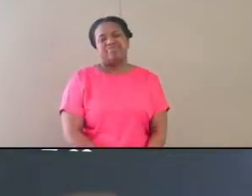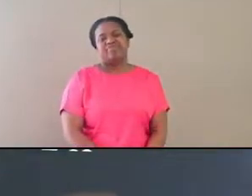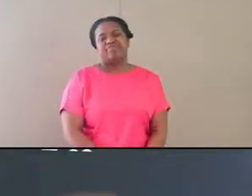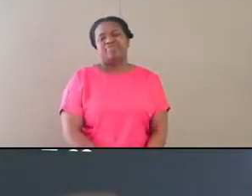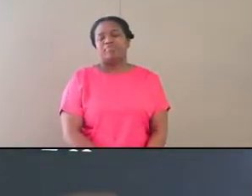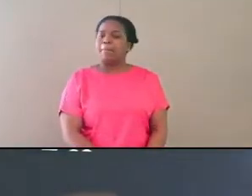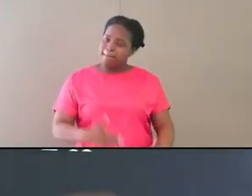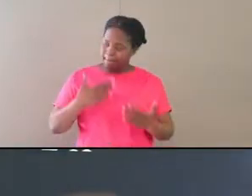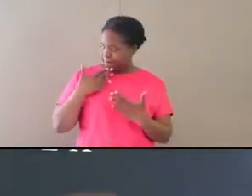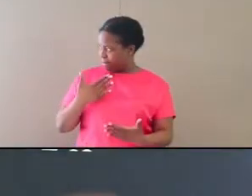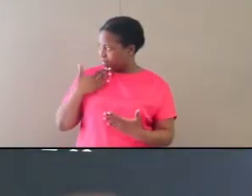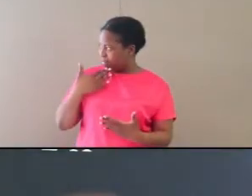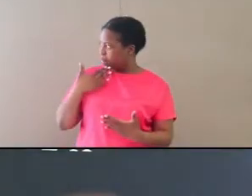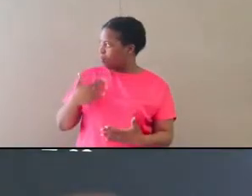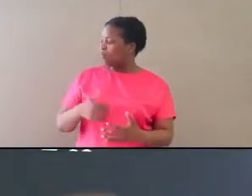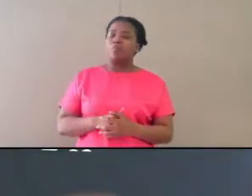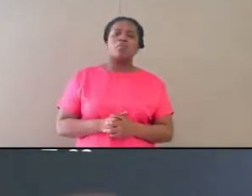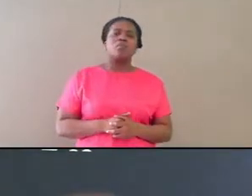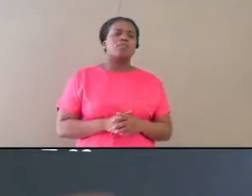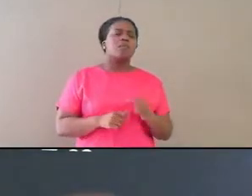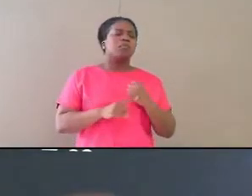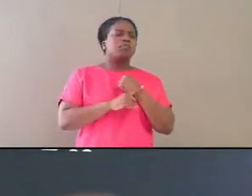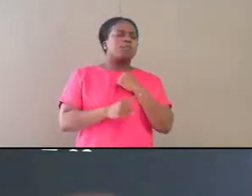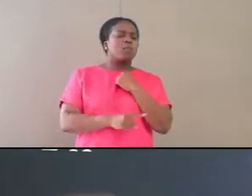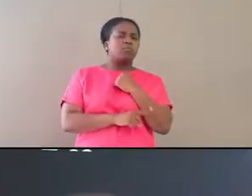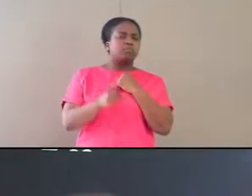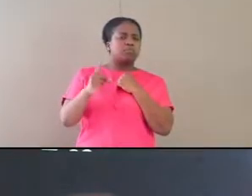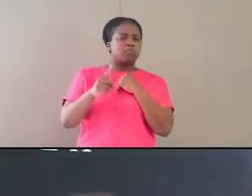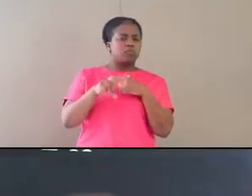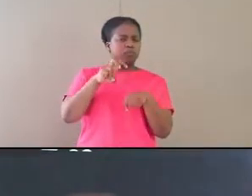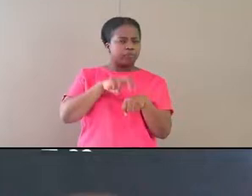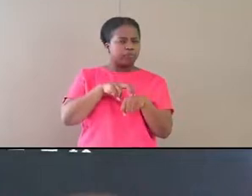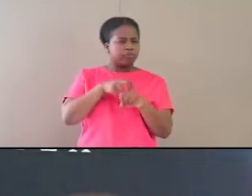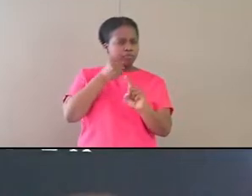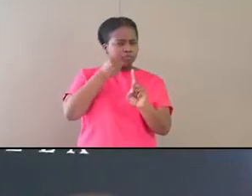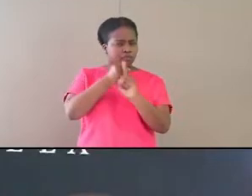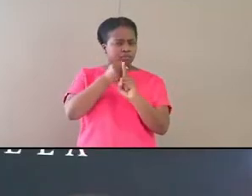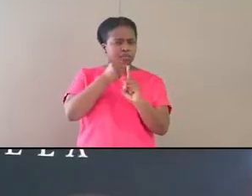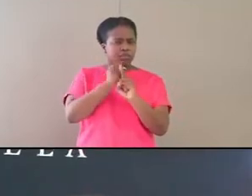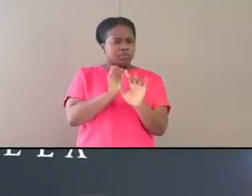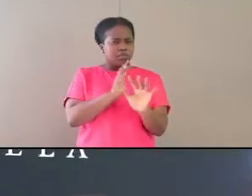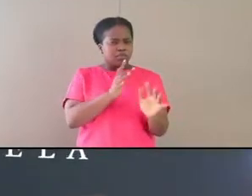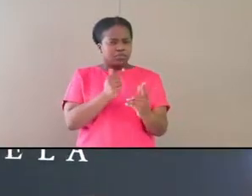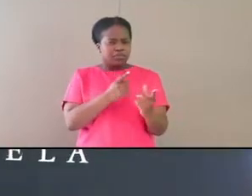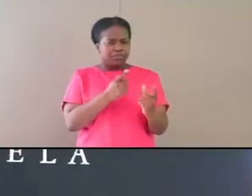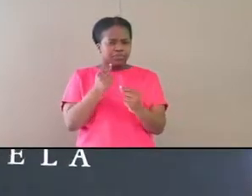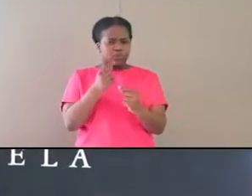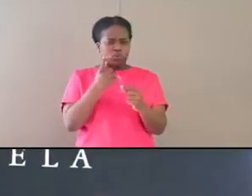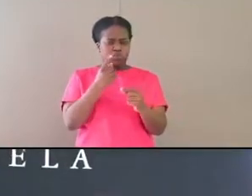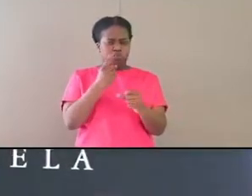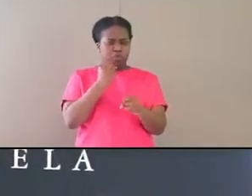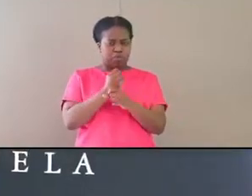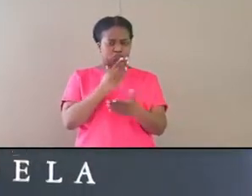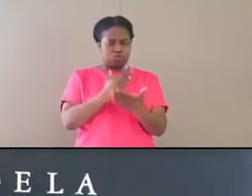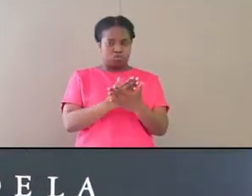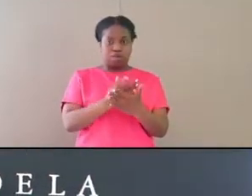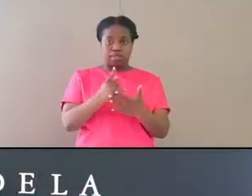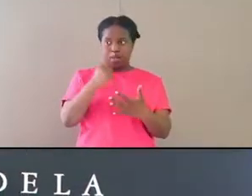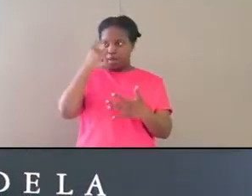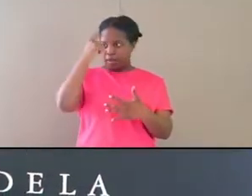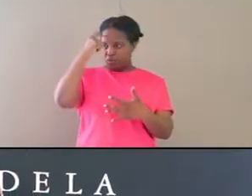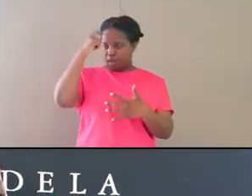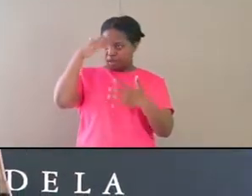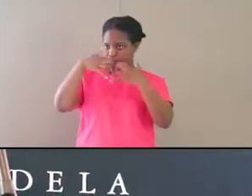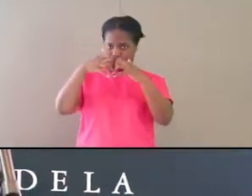Thank you, Mastura. And on your last point, Minister, she says we should have a campaign and move the needle. Now, I think the brains are here to have that